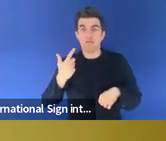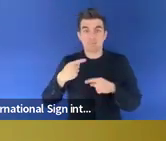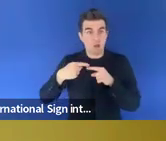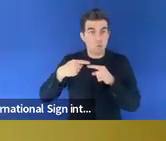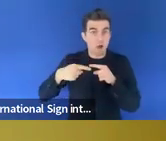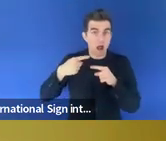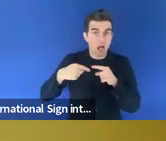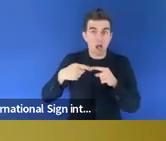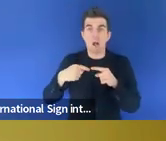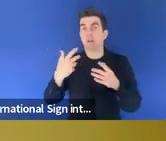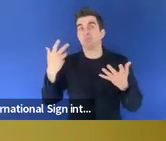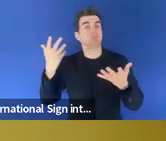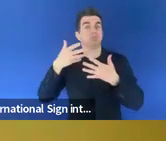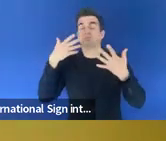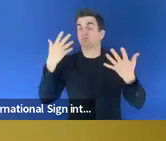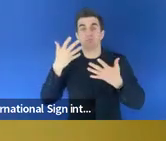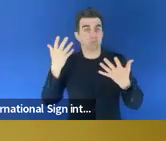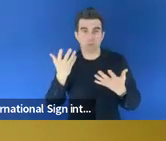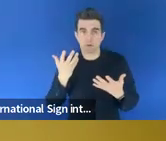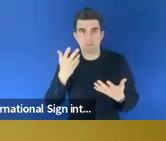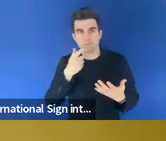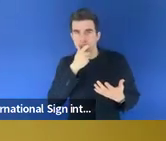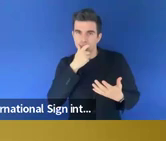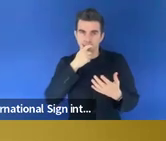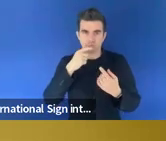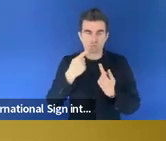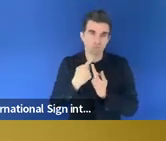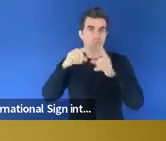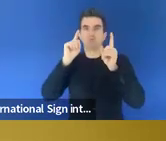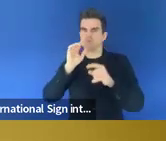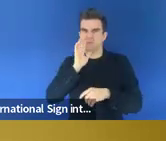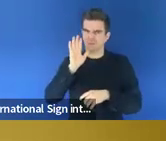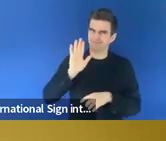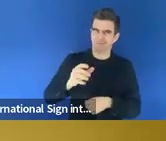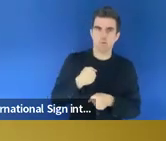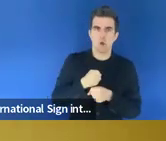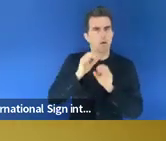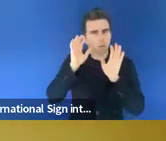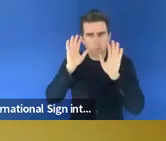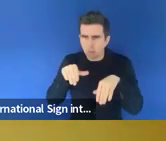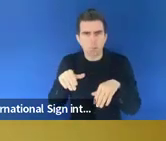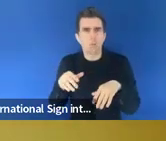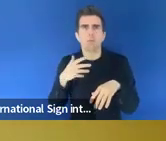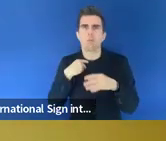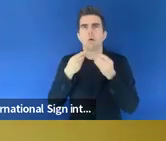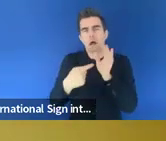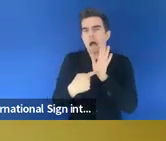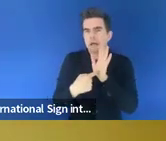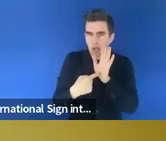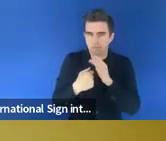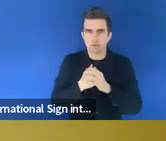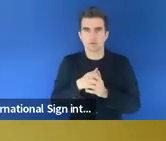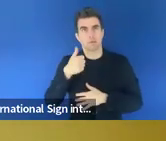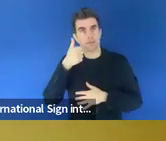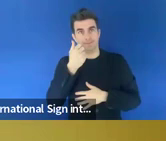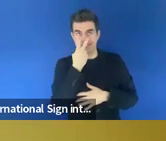Braille Teach. So it's a really cool little unit that it teaches you Braille. So it's got a little bit of a Braille display on the